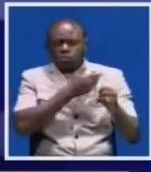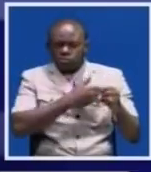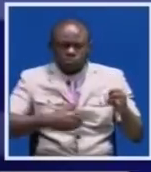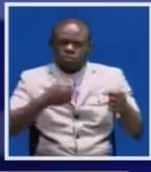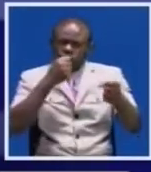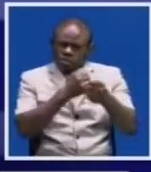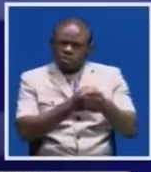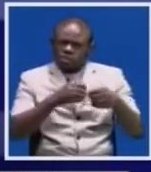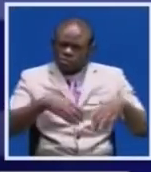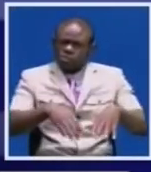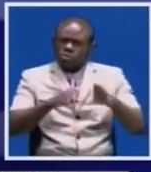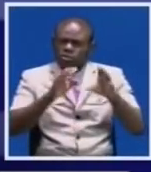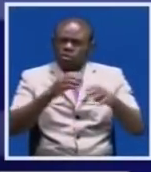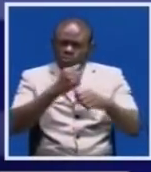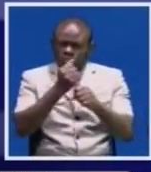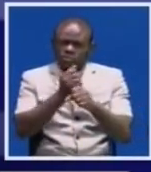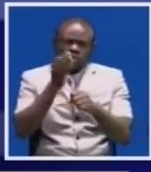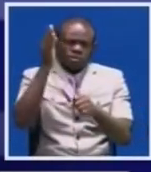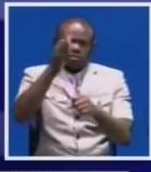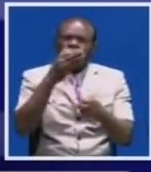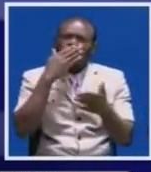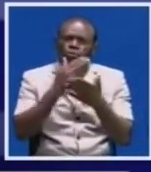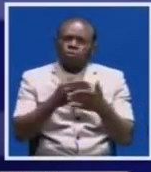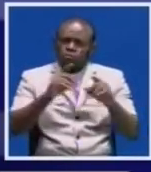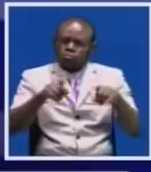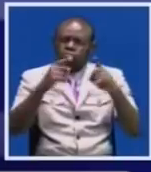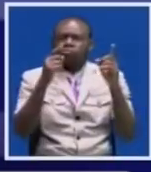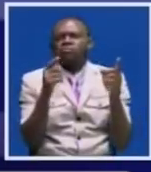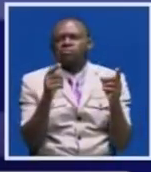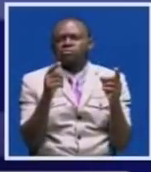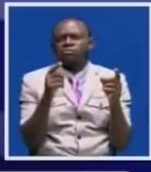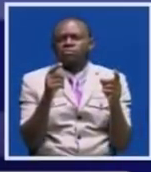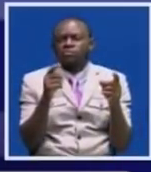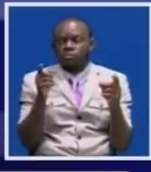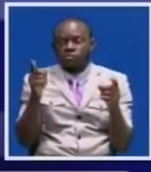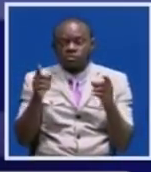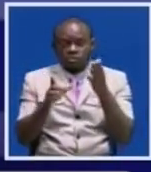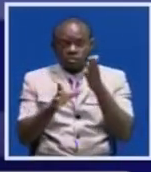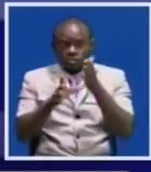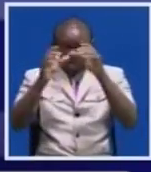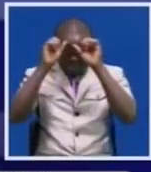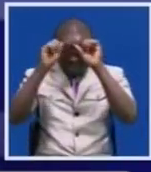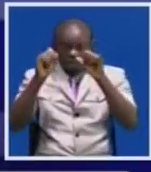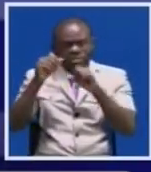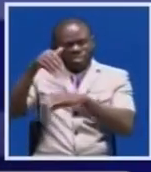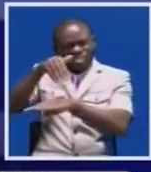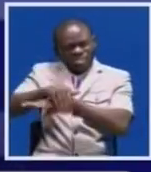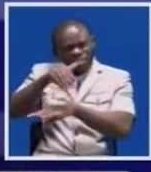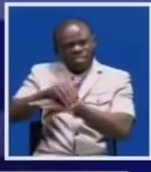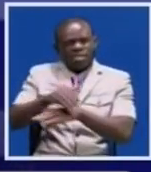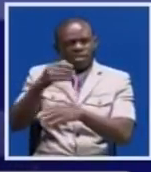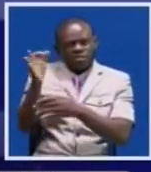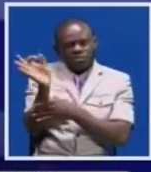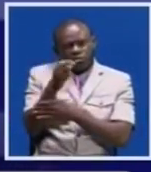all Zambians. Mrs. Wina was speaking at the hoisting of the Zambian flag ceremony on the eve of the 55th independence anniversary